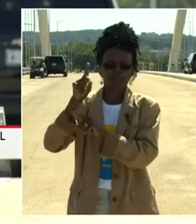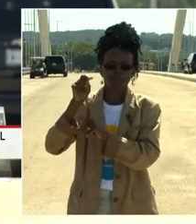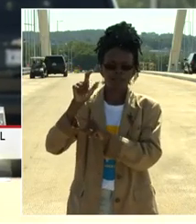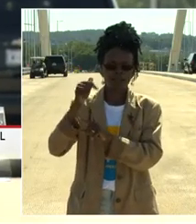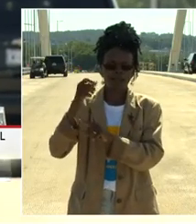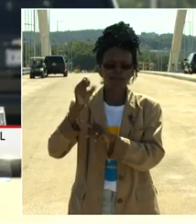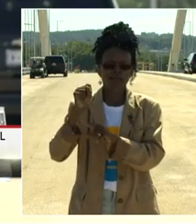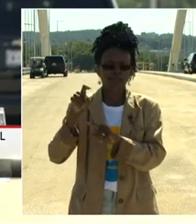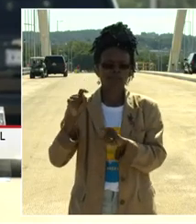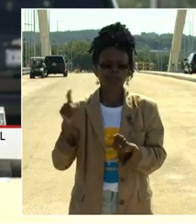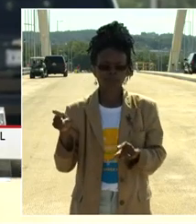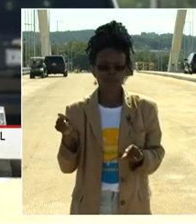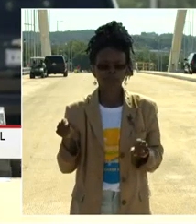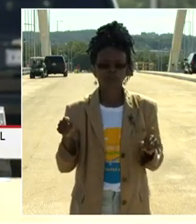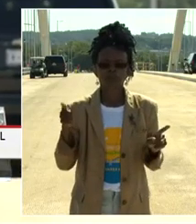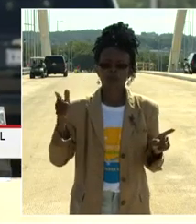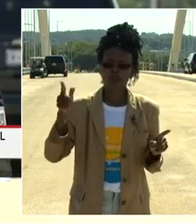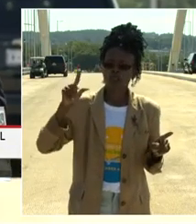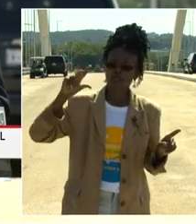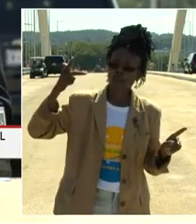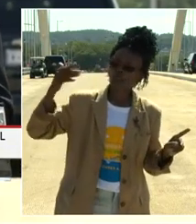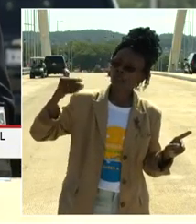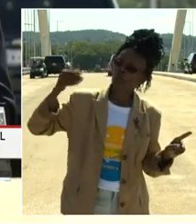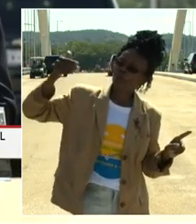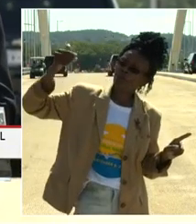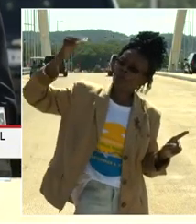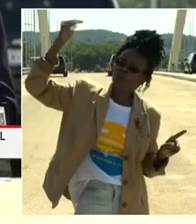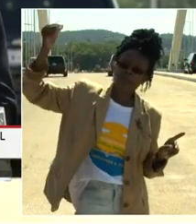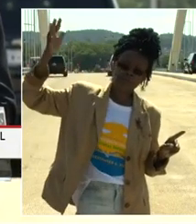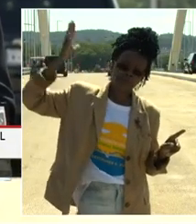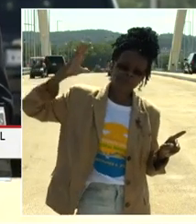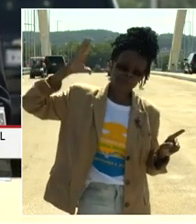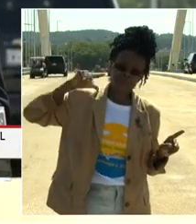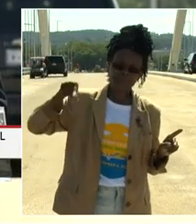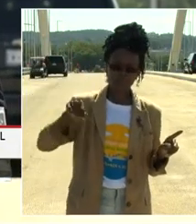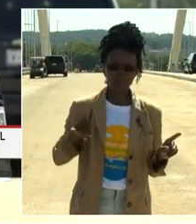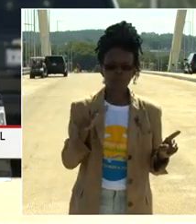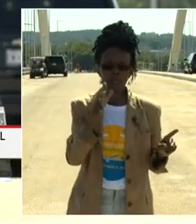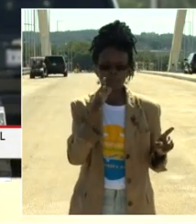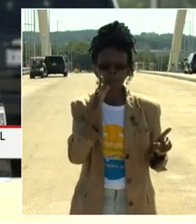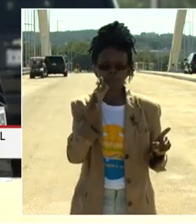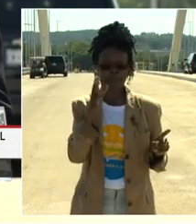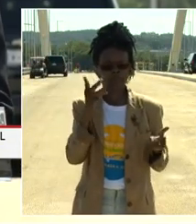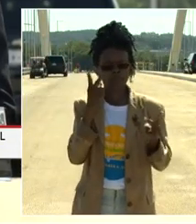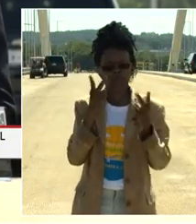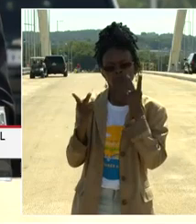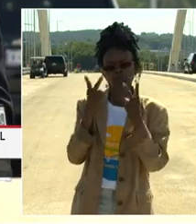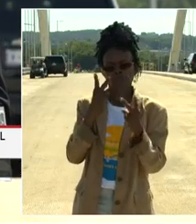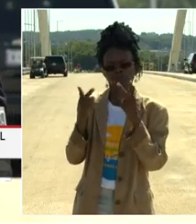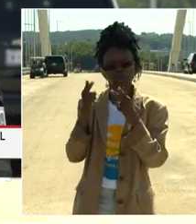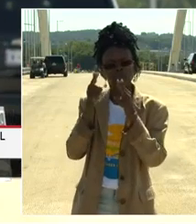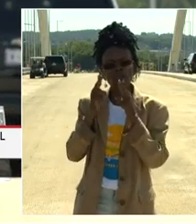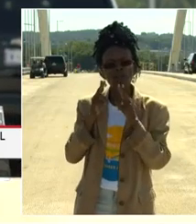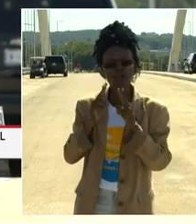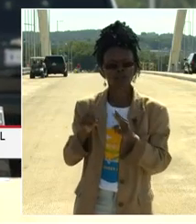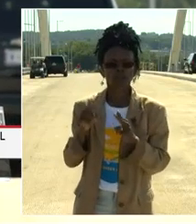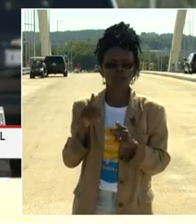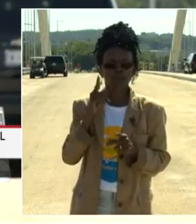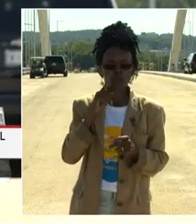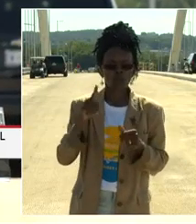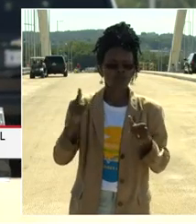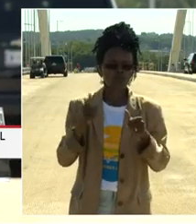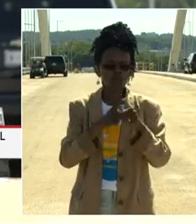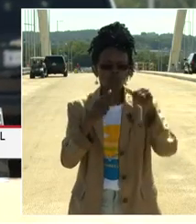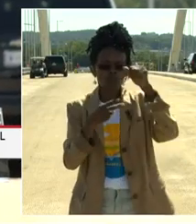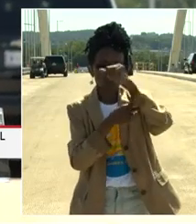Douglass III. My mom was the guest of honor when the original South Capitol Street Bridge that you see over here was